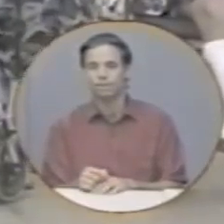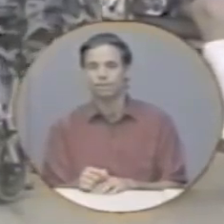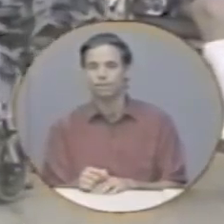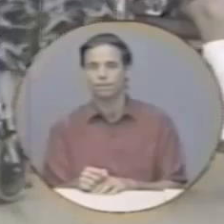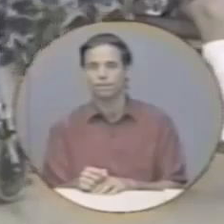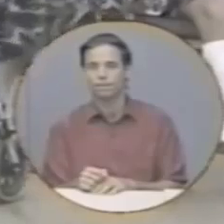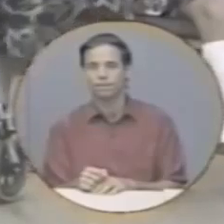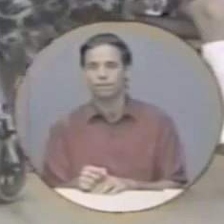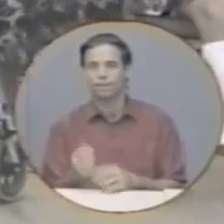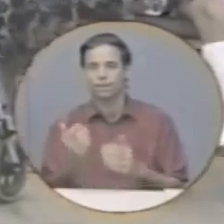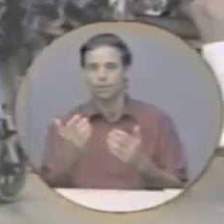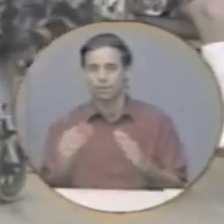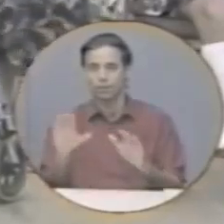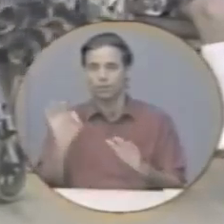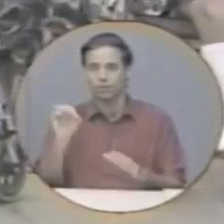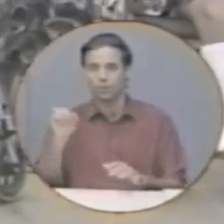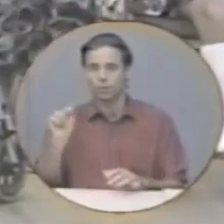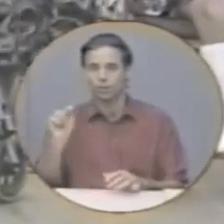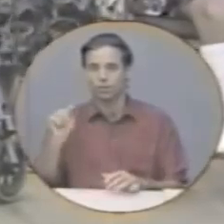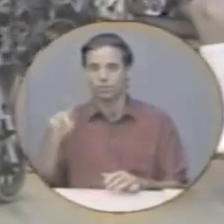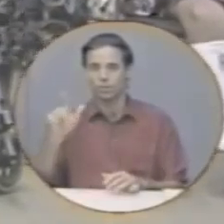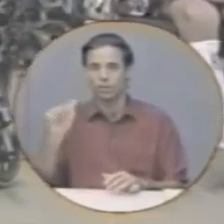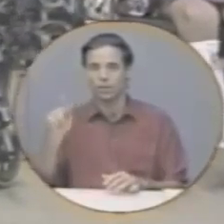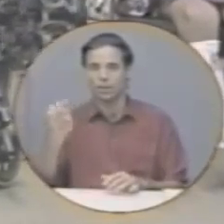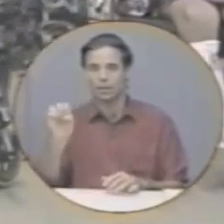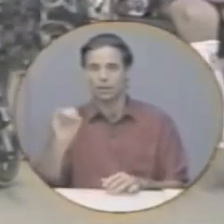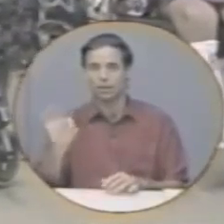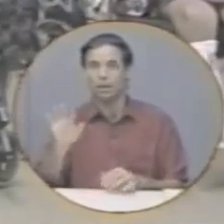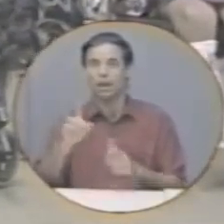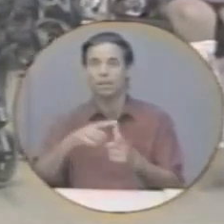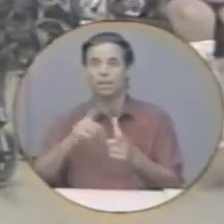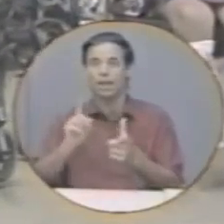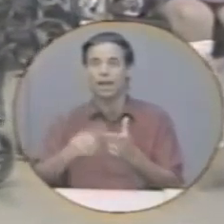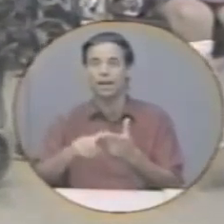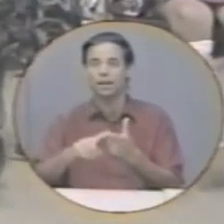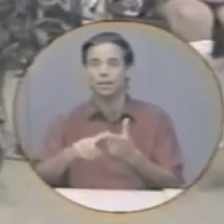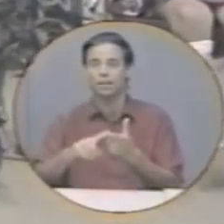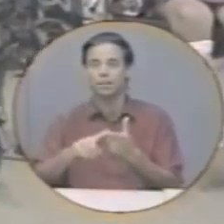After we take the foot plate off, the next thing we do is we fold it.